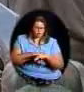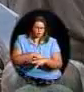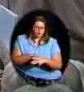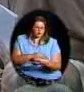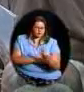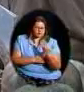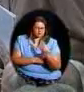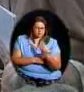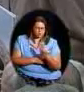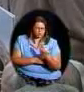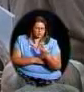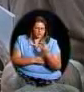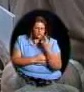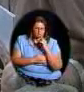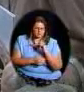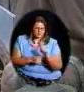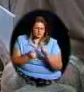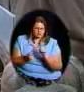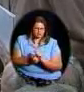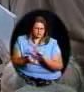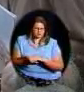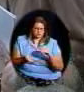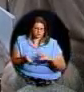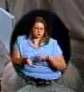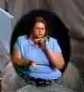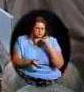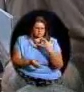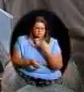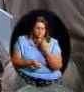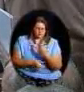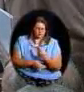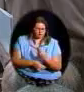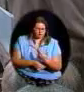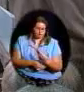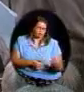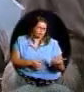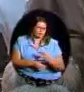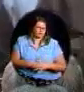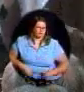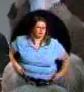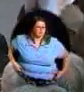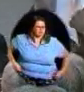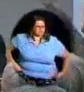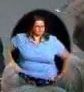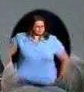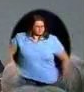morning, and for that particular student, that was not a good fit for their life.